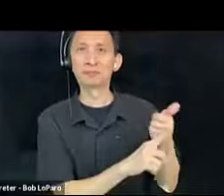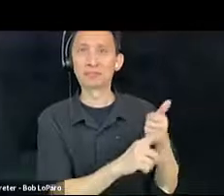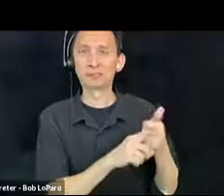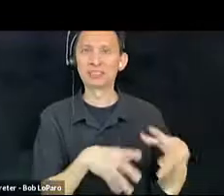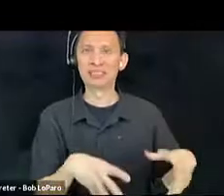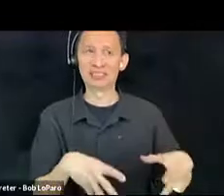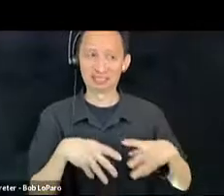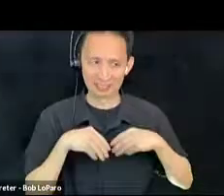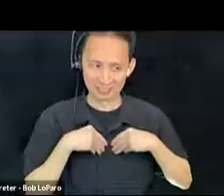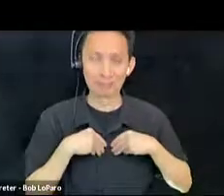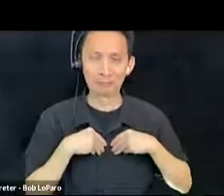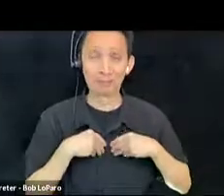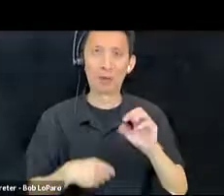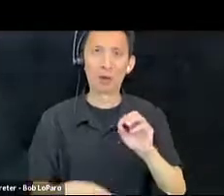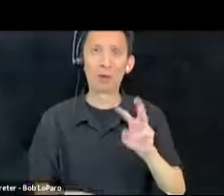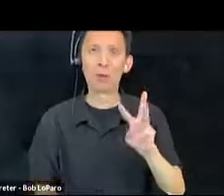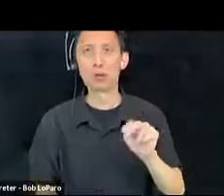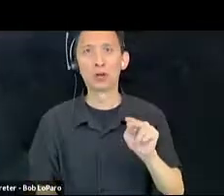over what's happening.